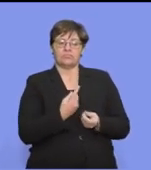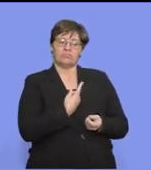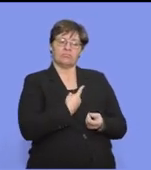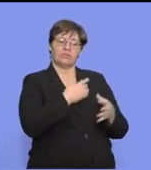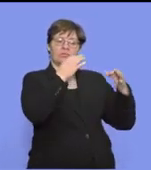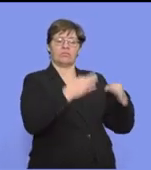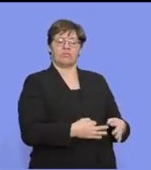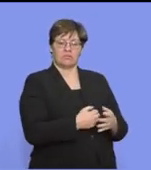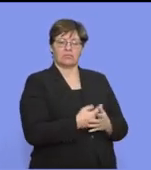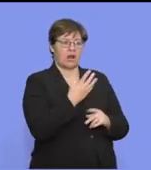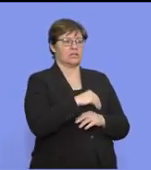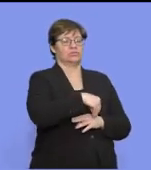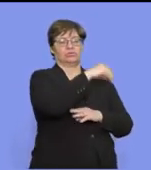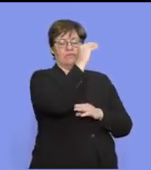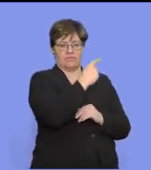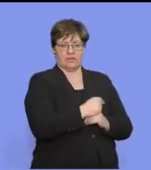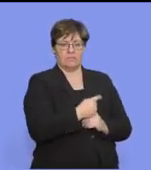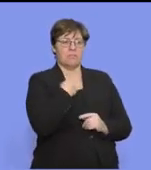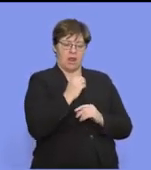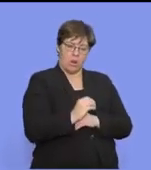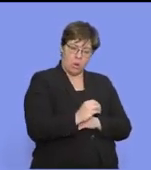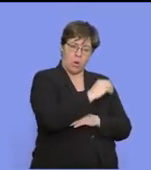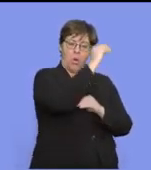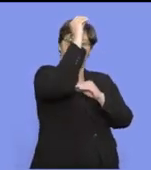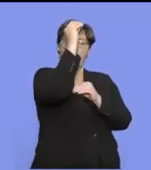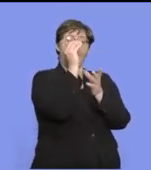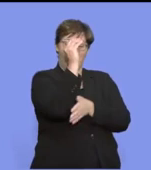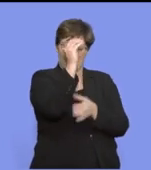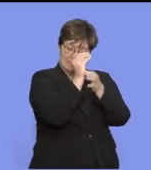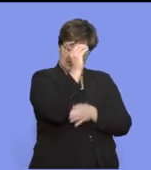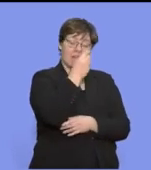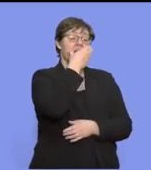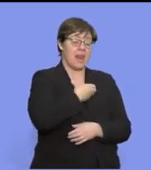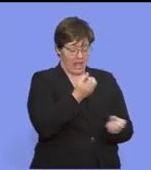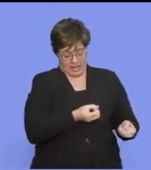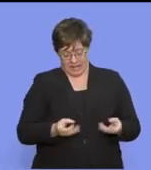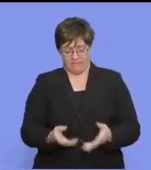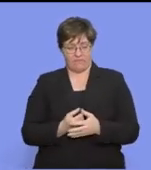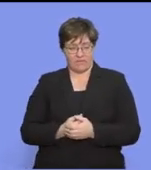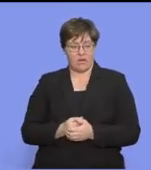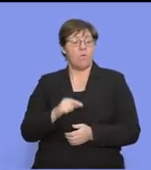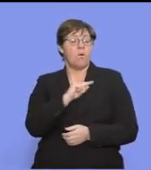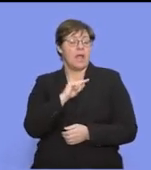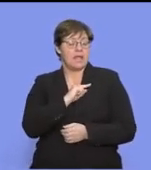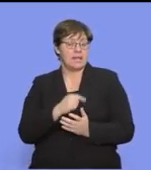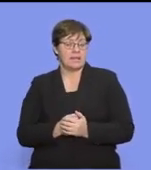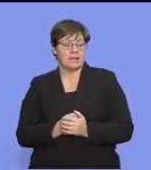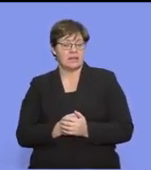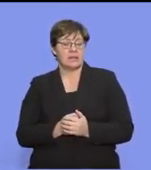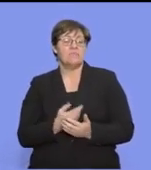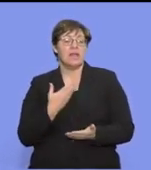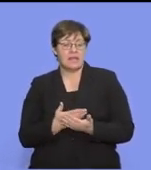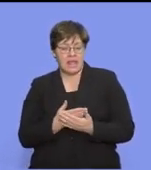So in other words, the organism decides, for example, the giraffes, it's the long neck that they would like to pass on to